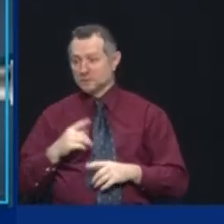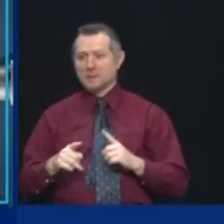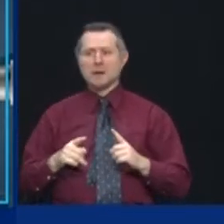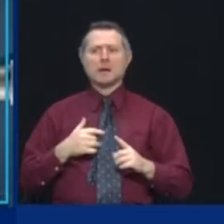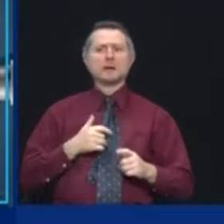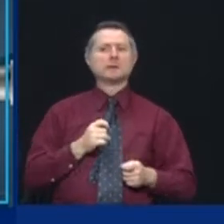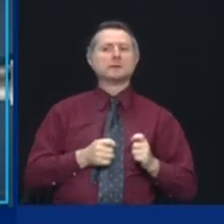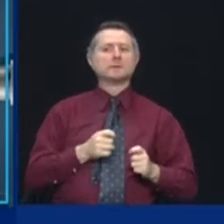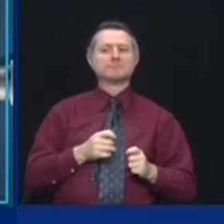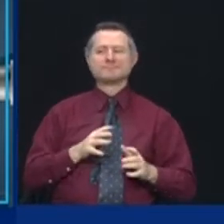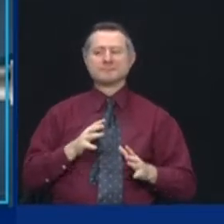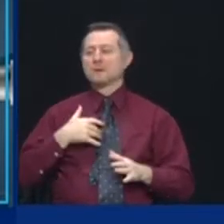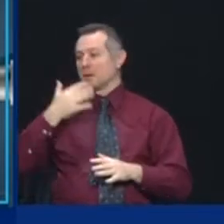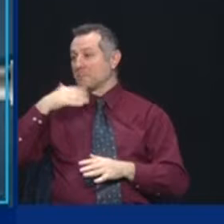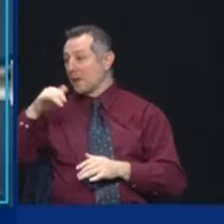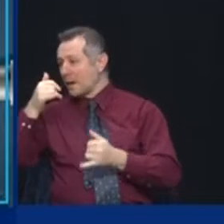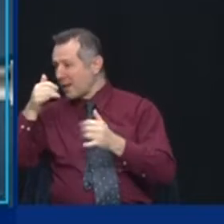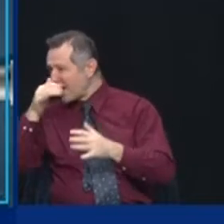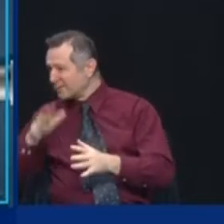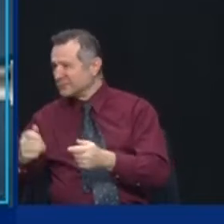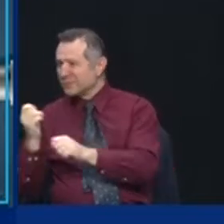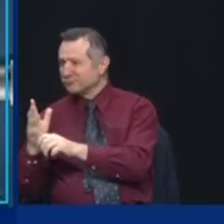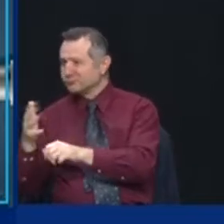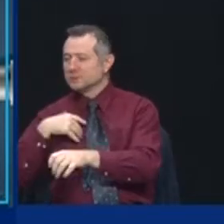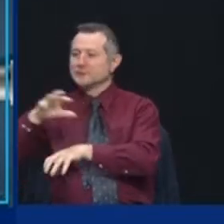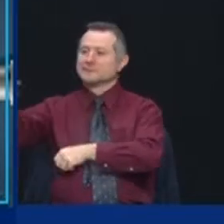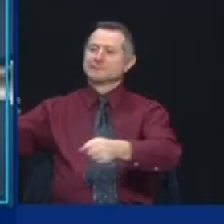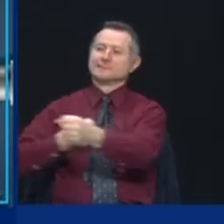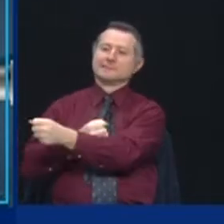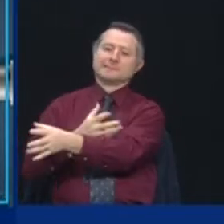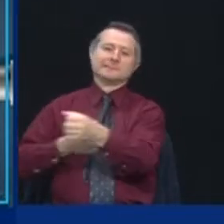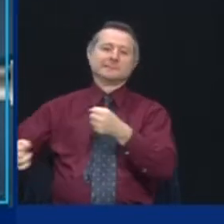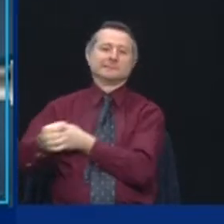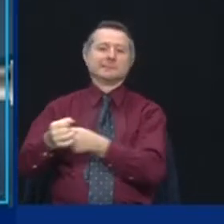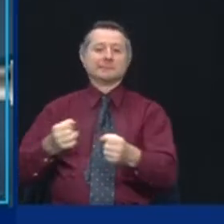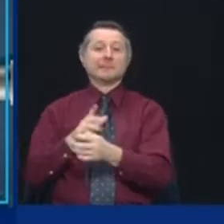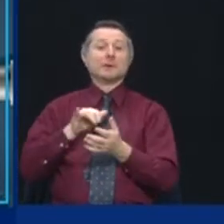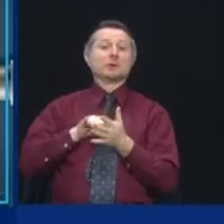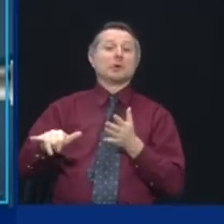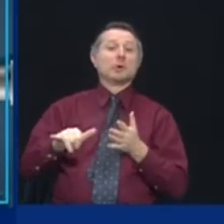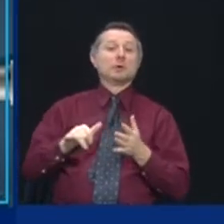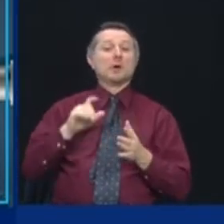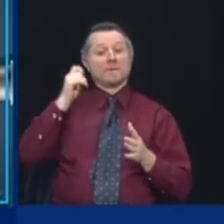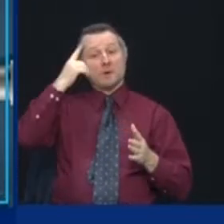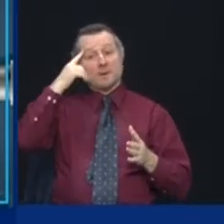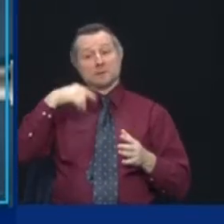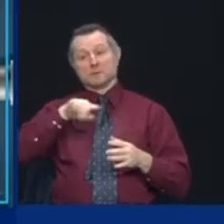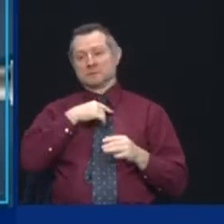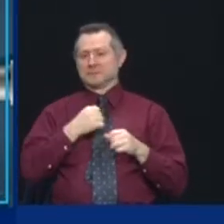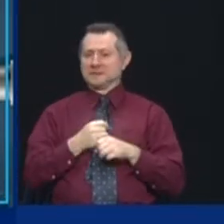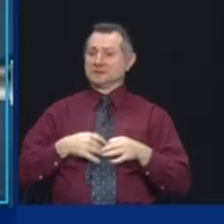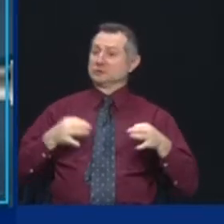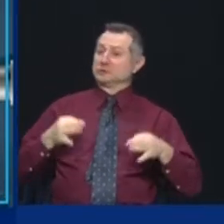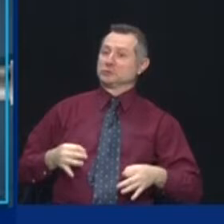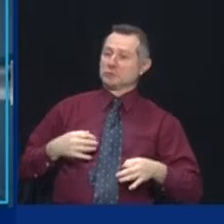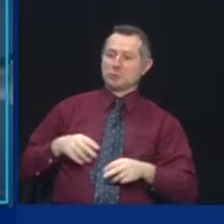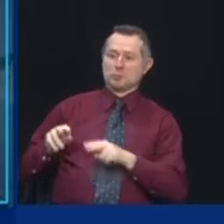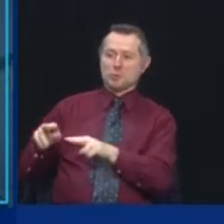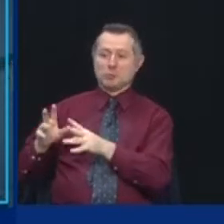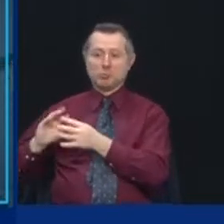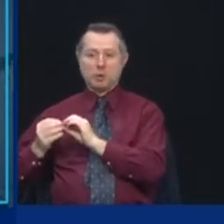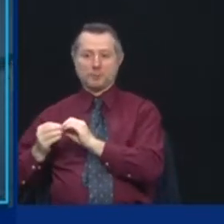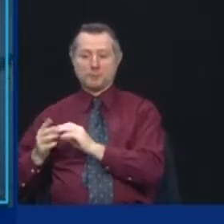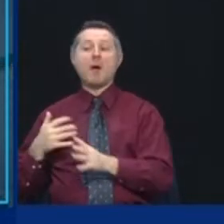We make a decision, we adjust, but then we watch what happens and we adjust to the